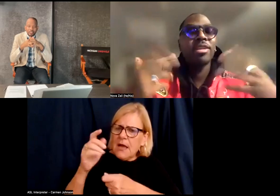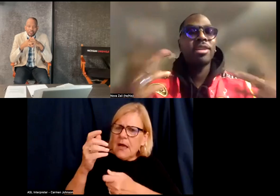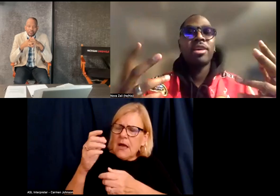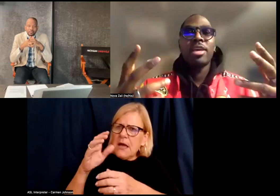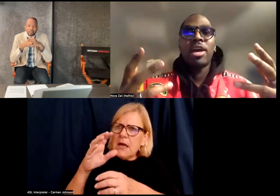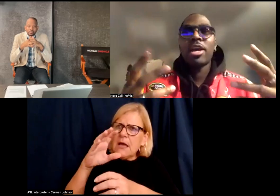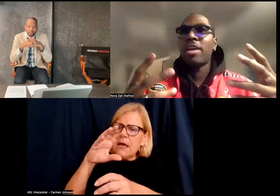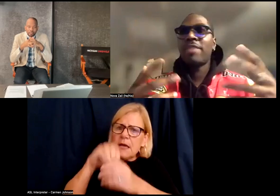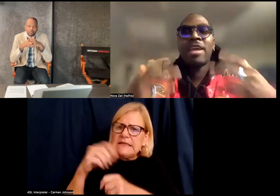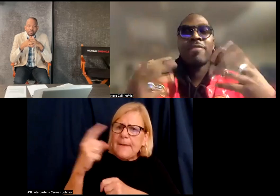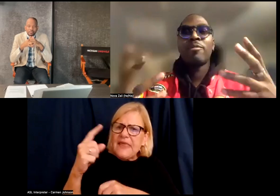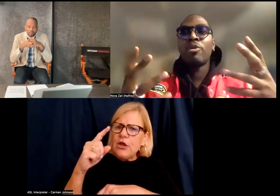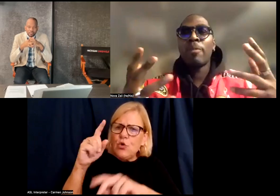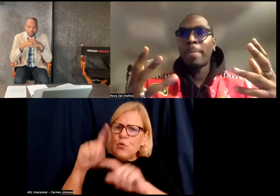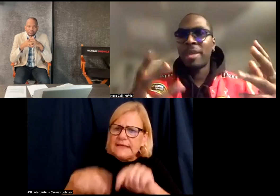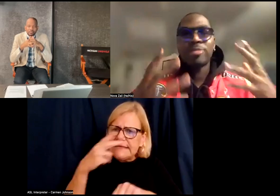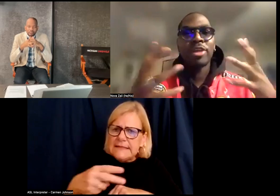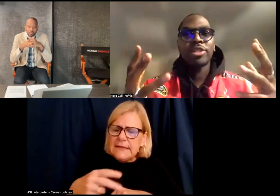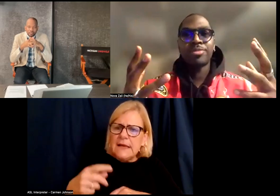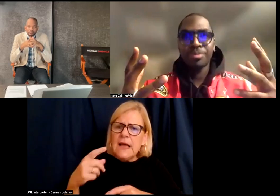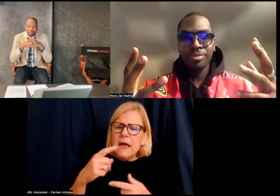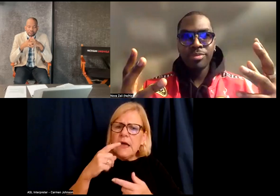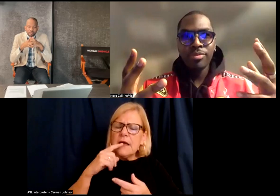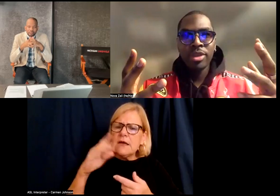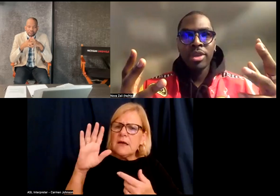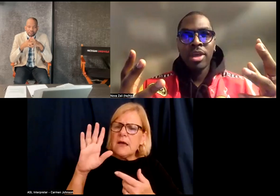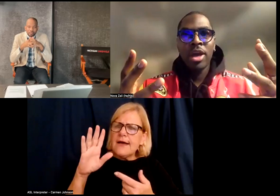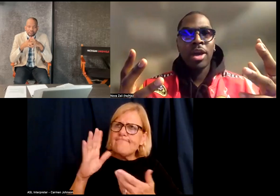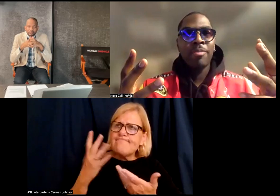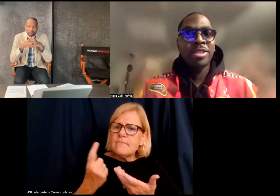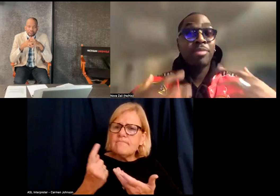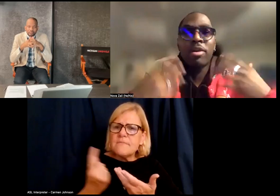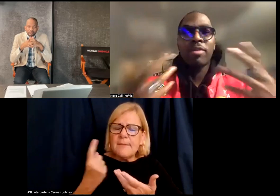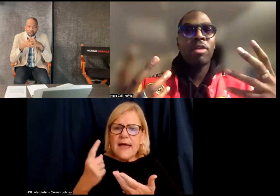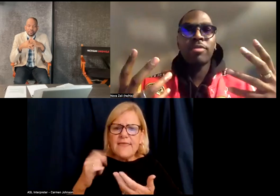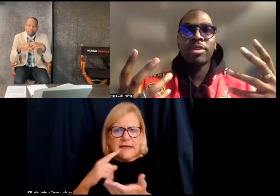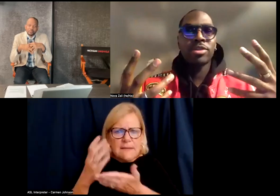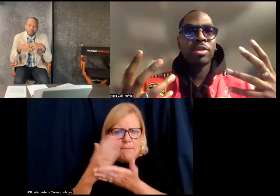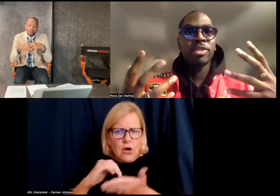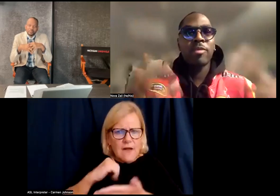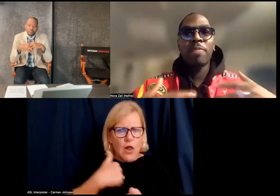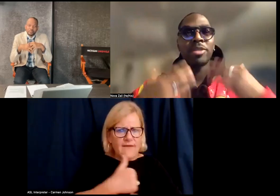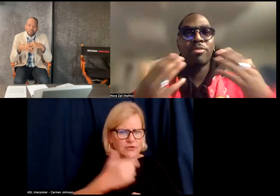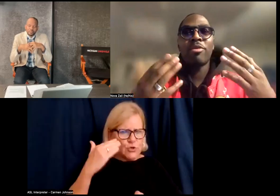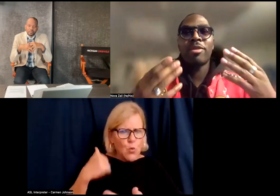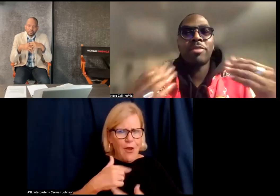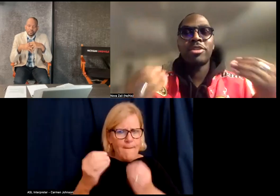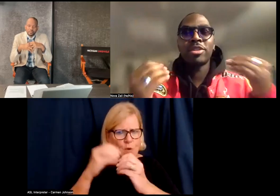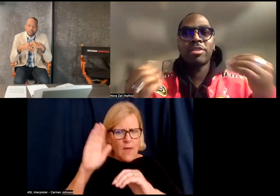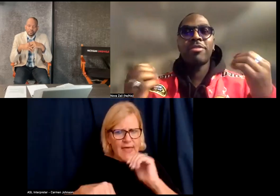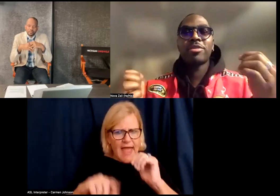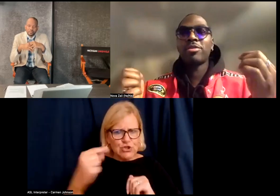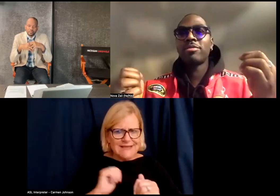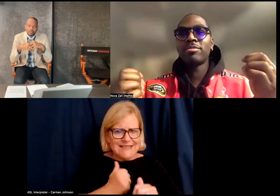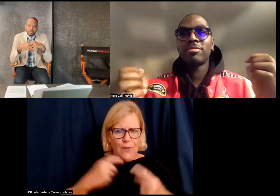that Mm. kind of ineffable expression that's a part of all of us. You know what I'm saying? We are much more than just